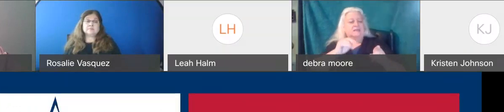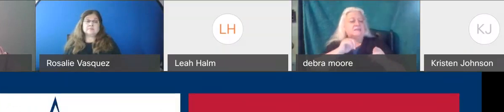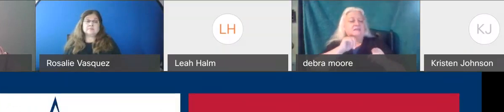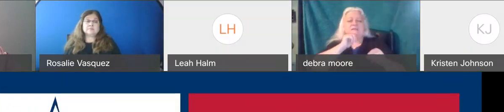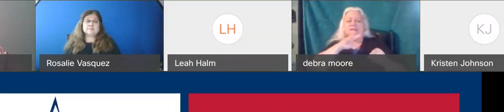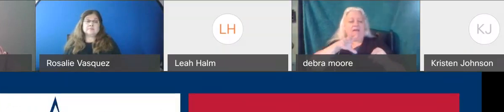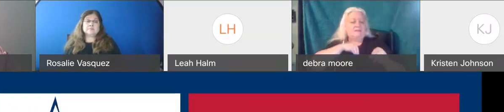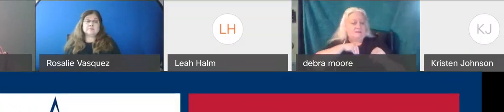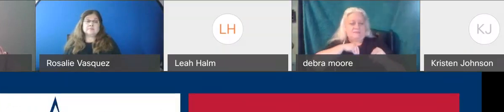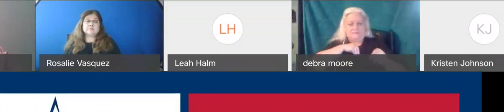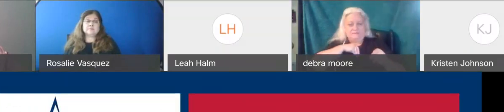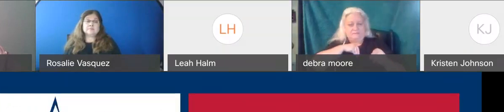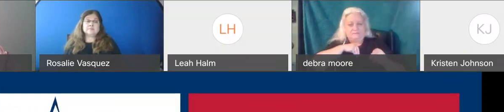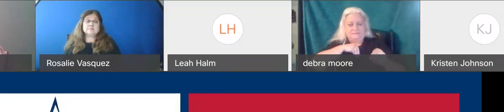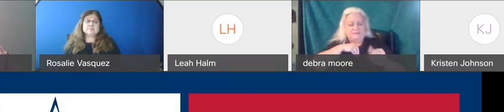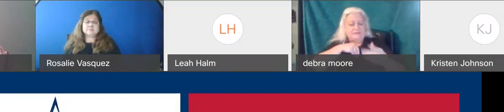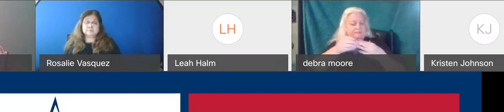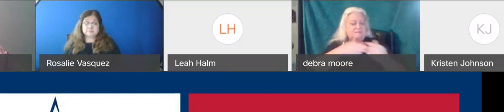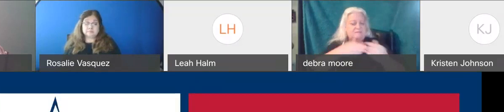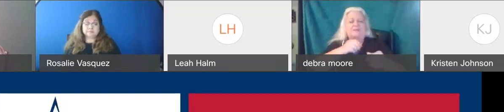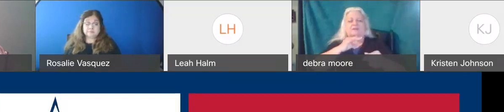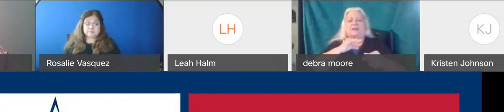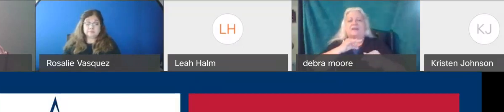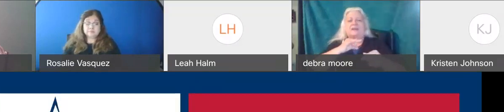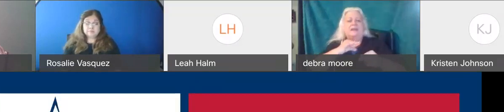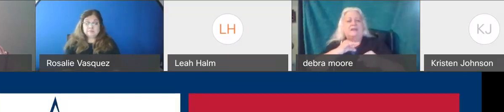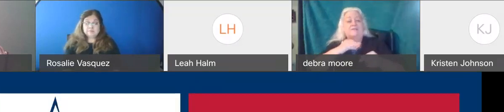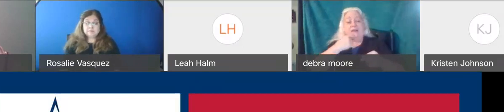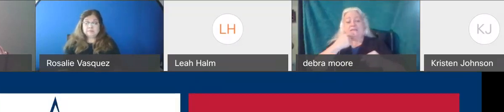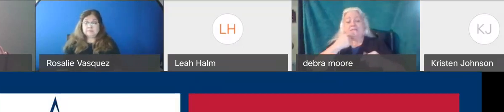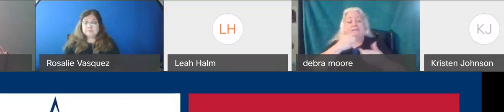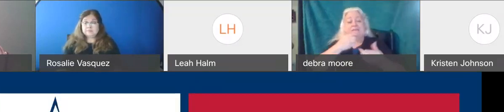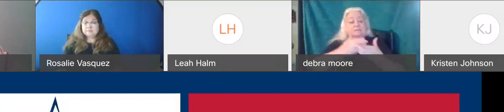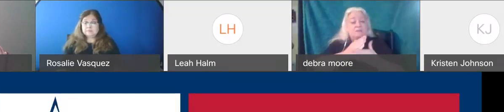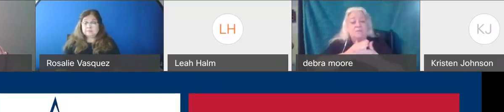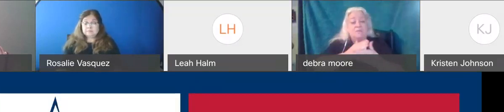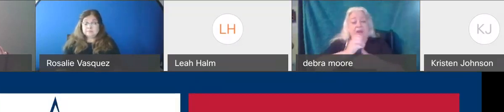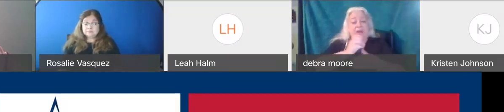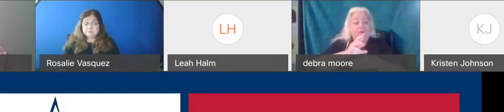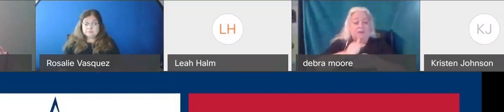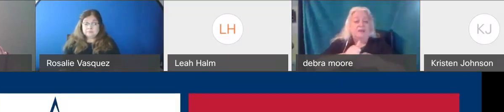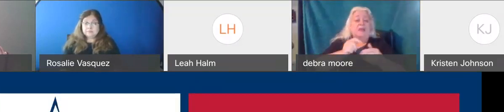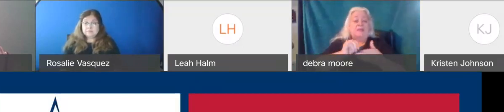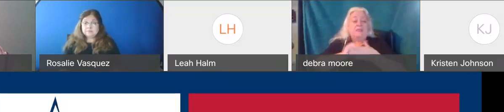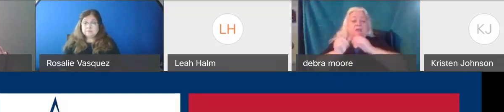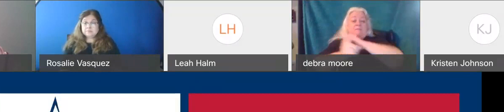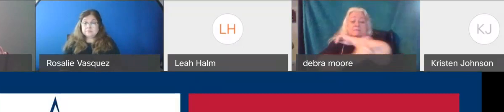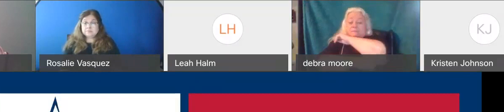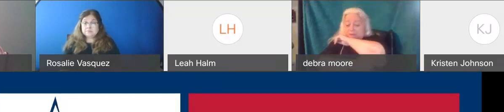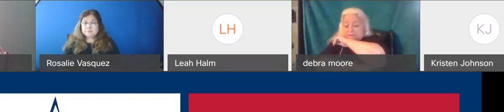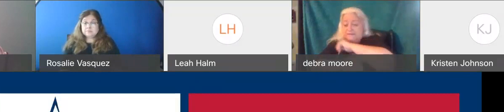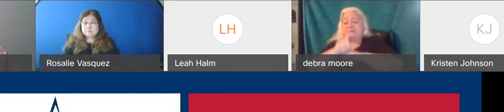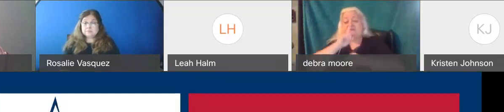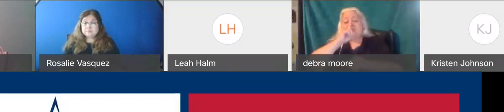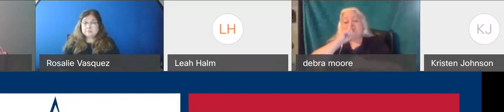is consensual or not. And as mentioned on this screen, the penalty for failure to report hazing